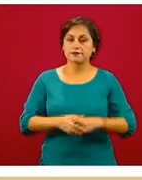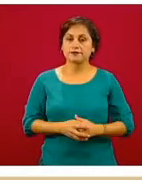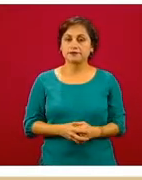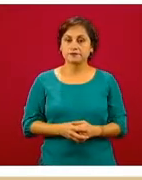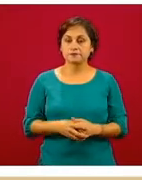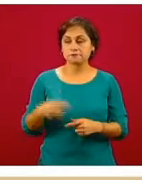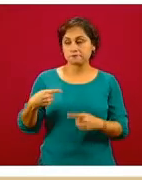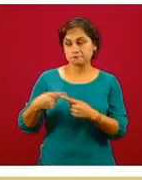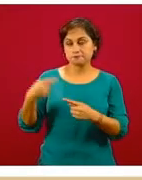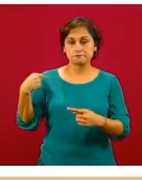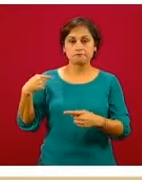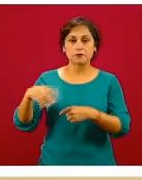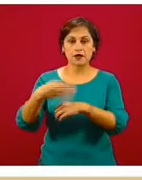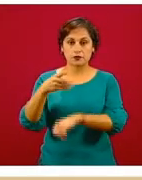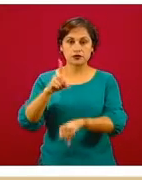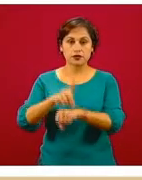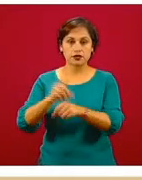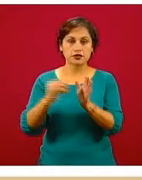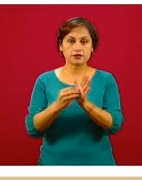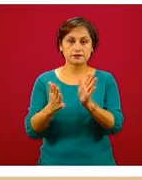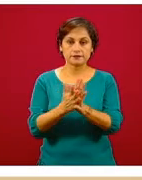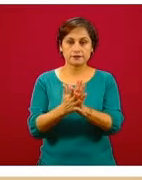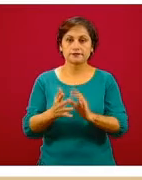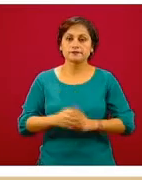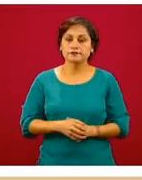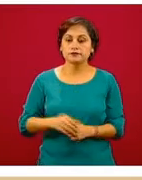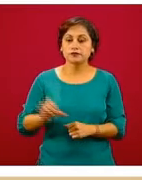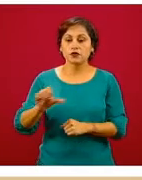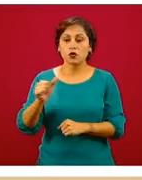cases in the last 14 days.